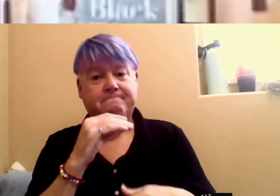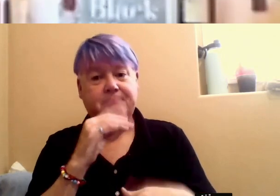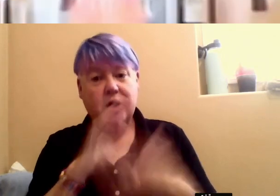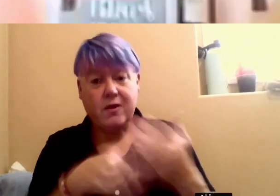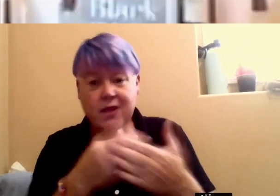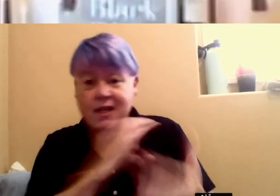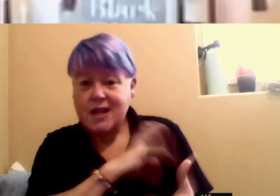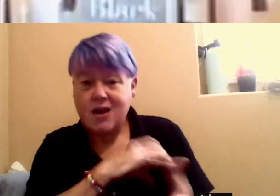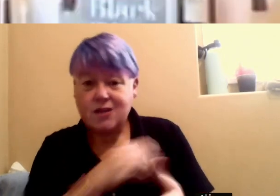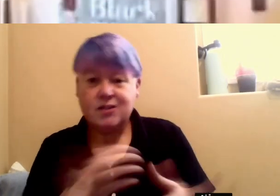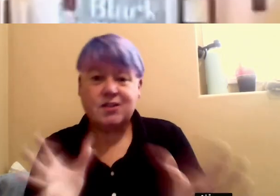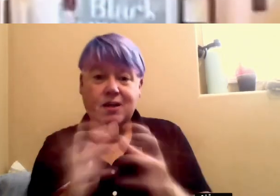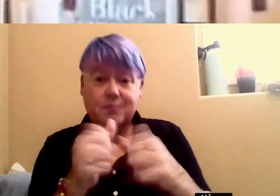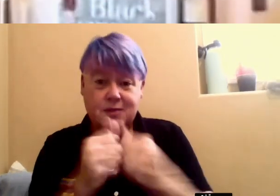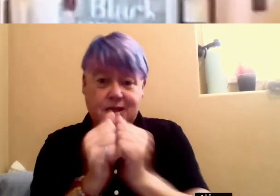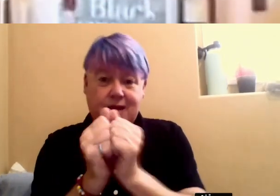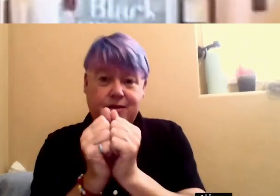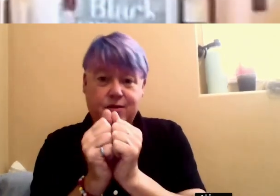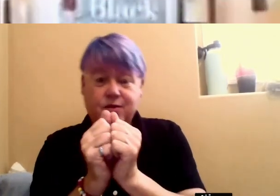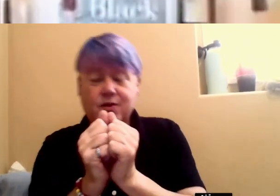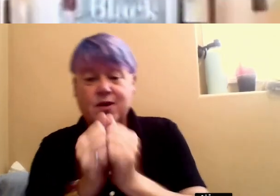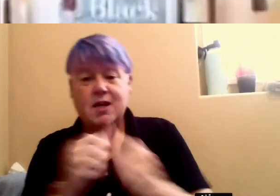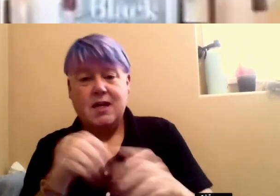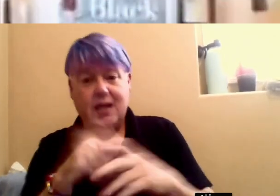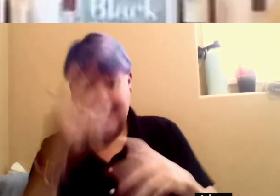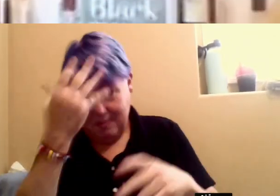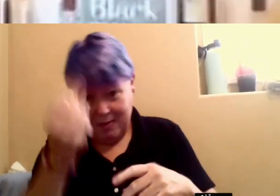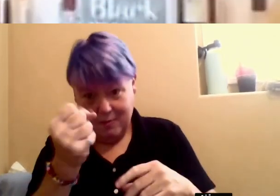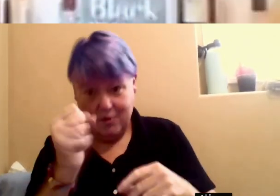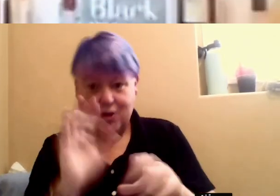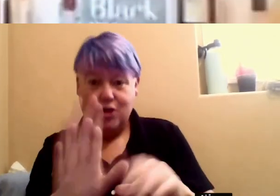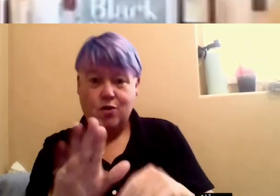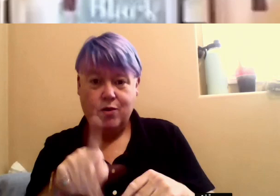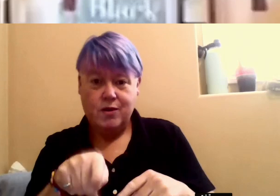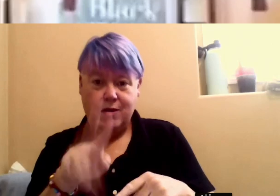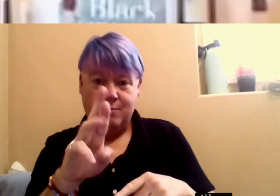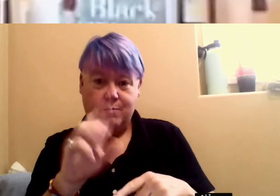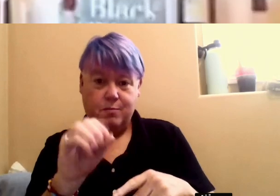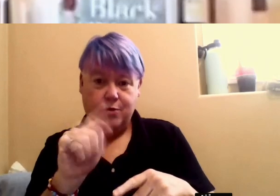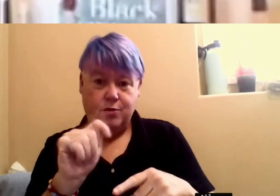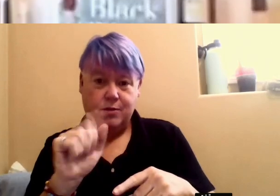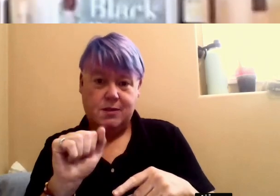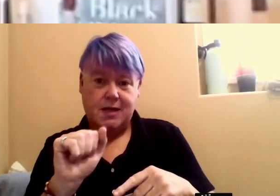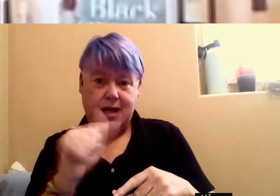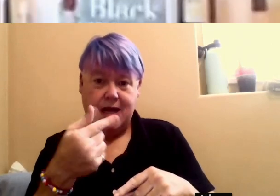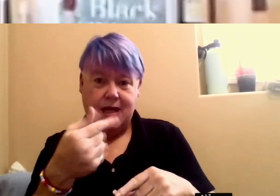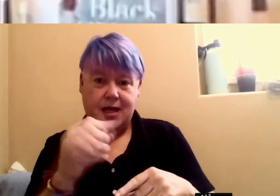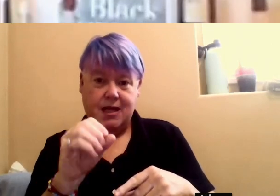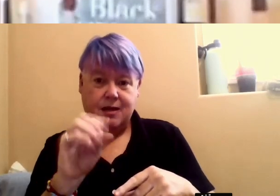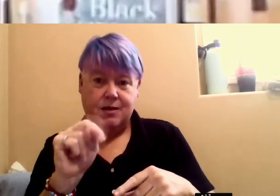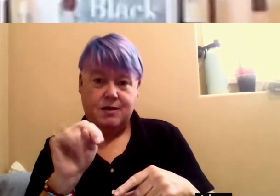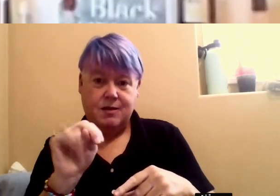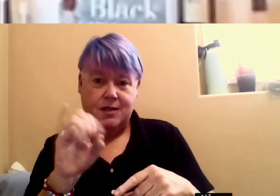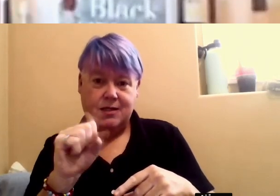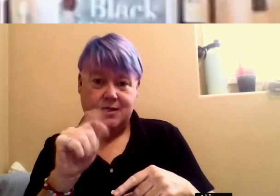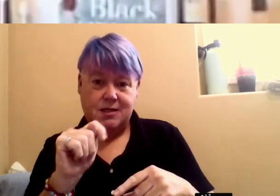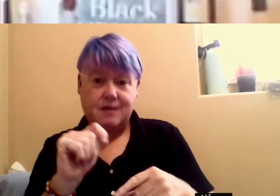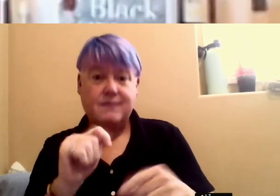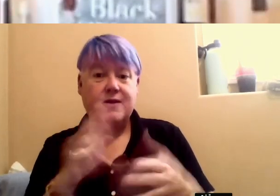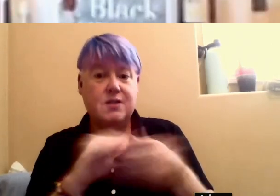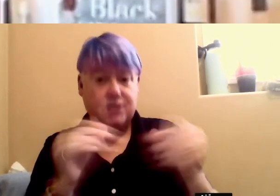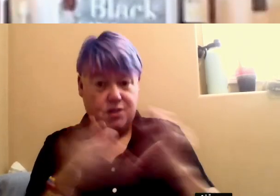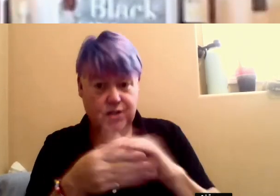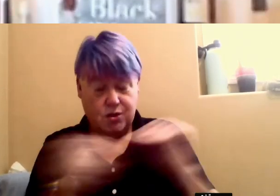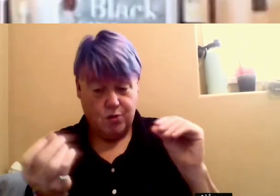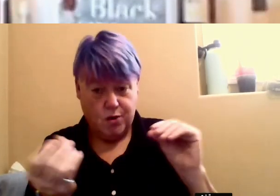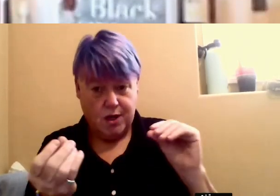you're the protagonist, in a memoir, right? Like you're the protagonist of the story. And even my friend Wab, who wrote